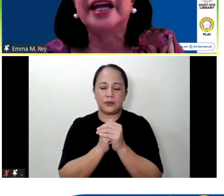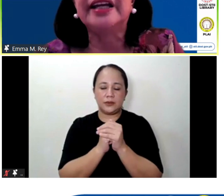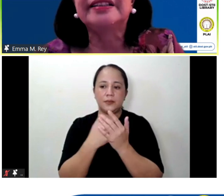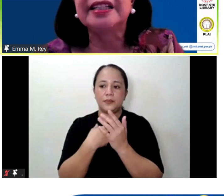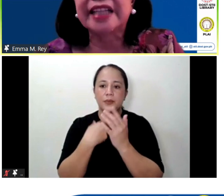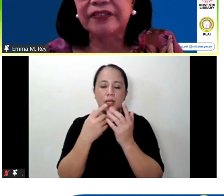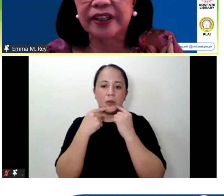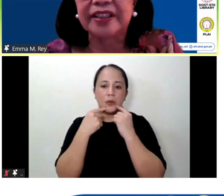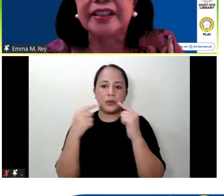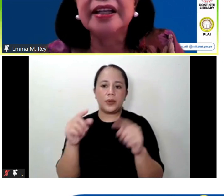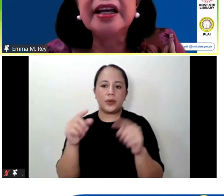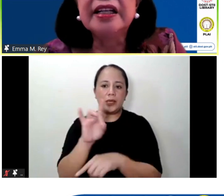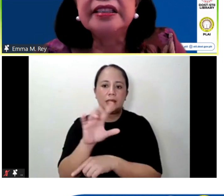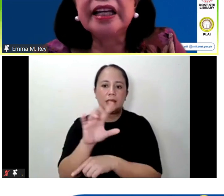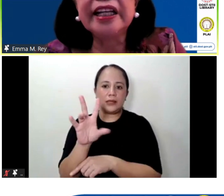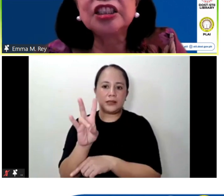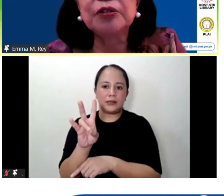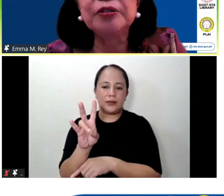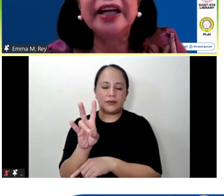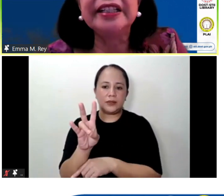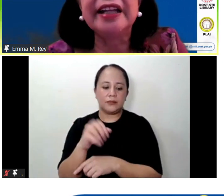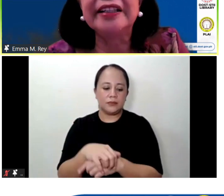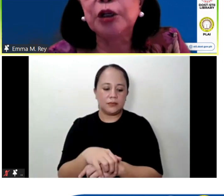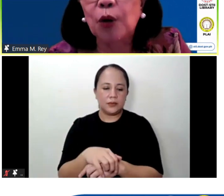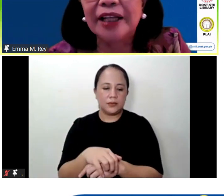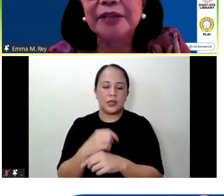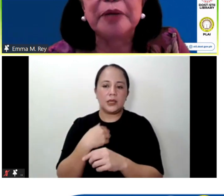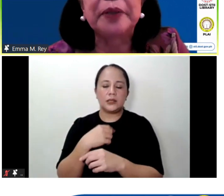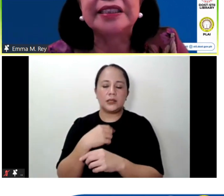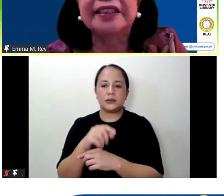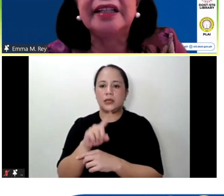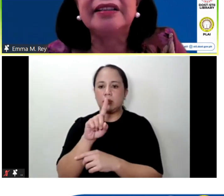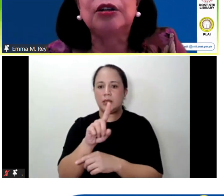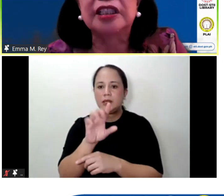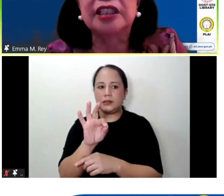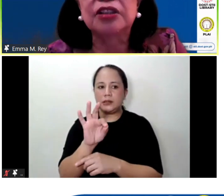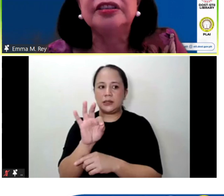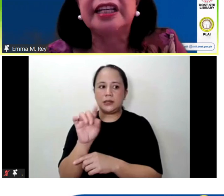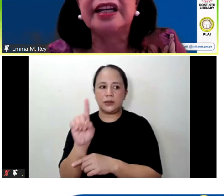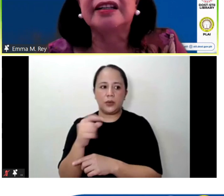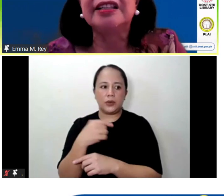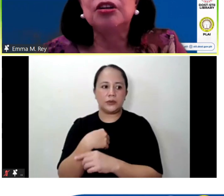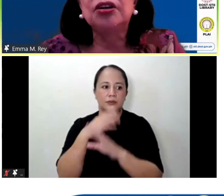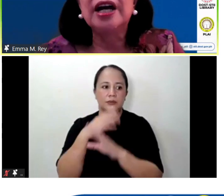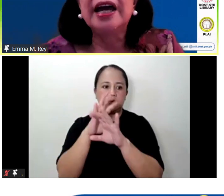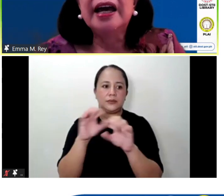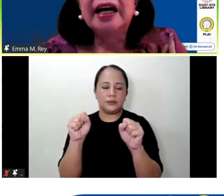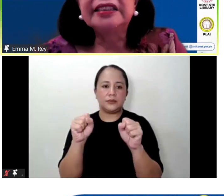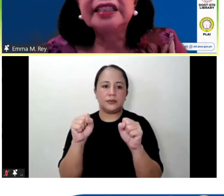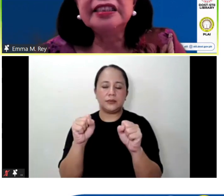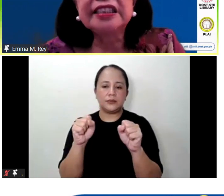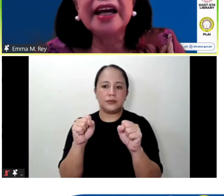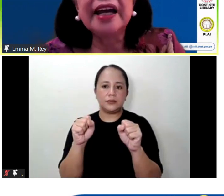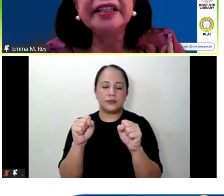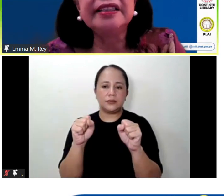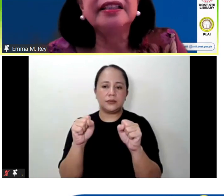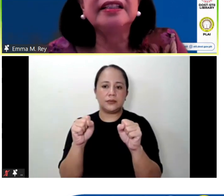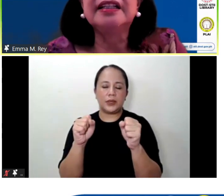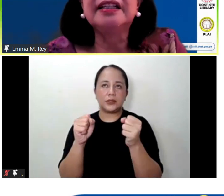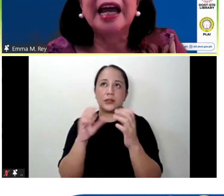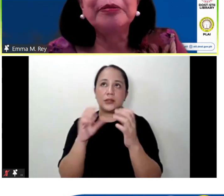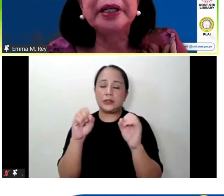number 837, Series of 1991 by President Corazon C. Aquino has